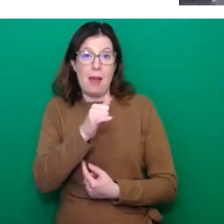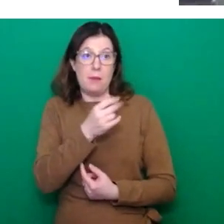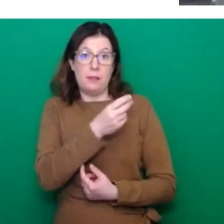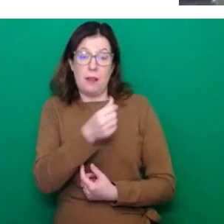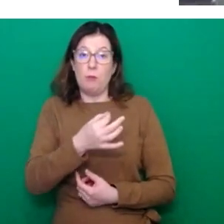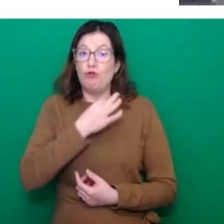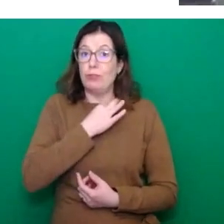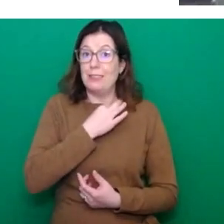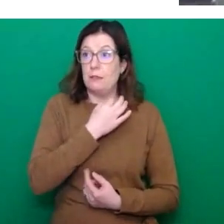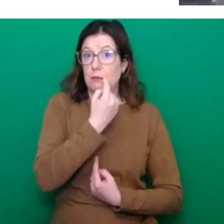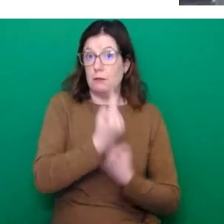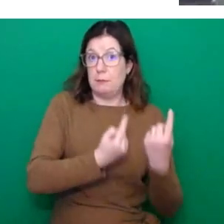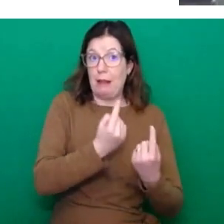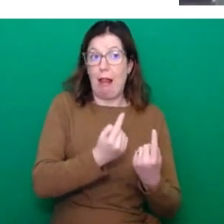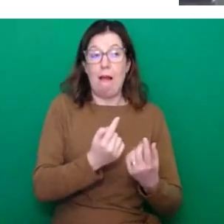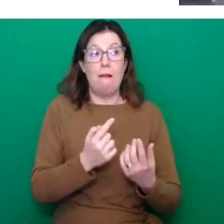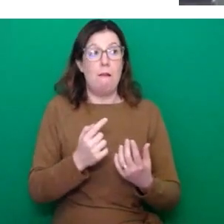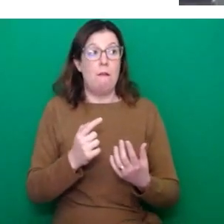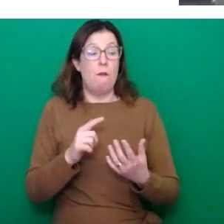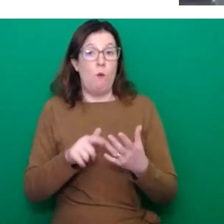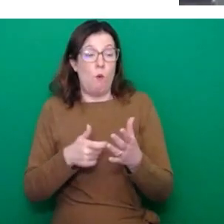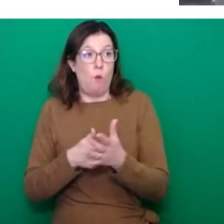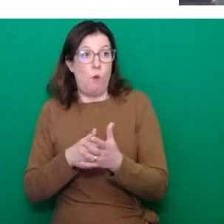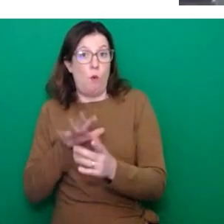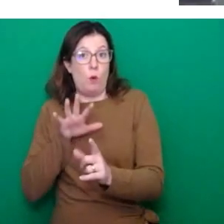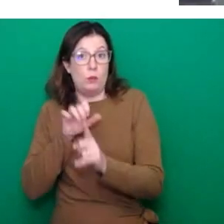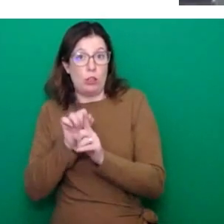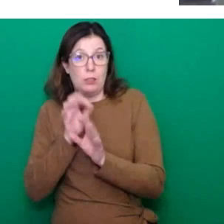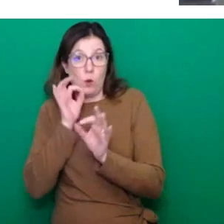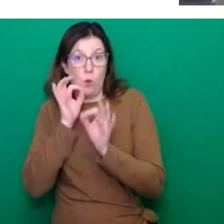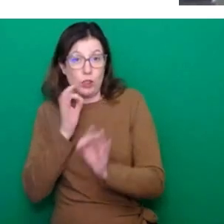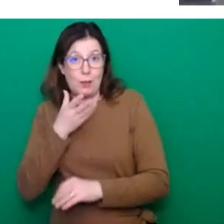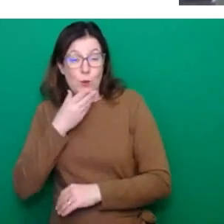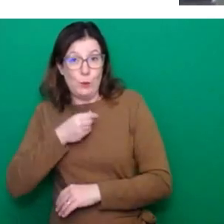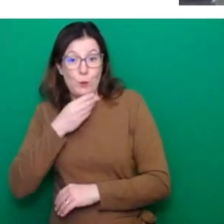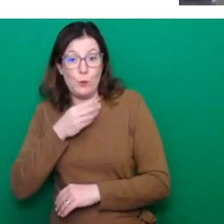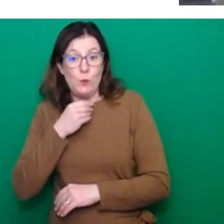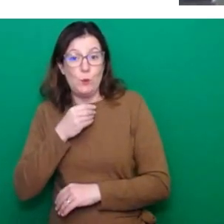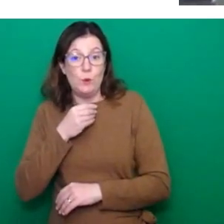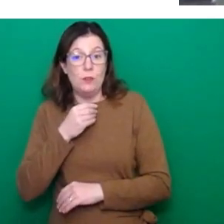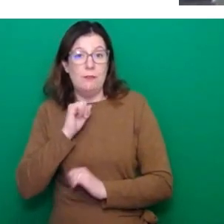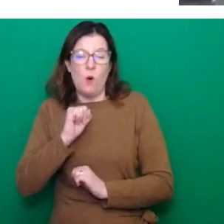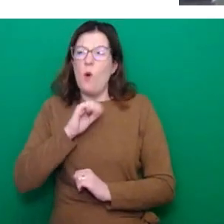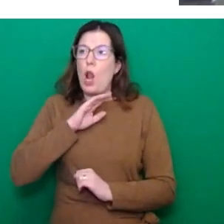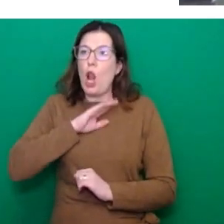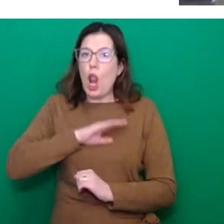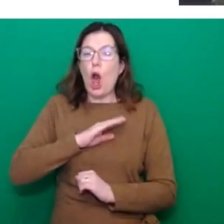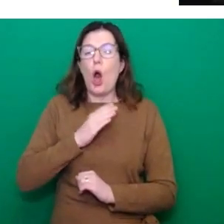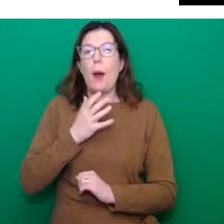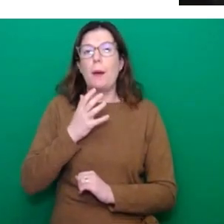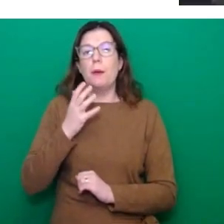themselves, or using kind of the diagnostic questionnaires for kind of low mood or